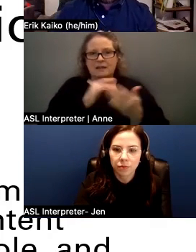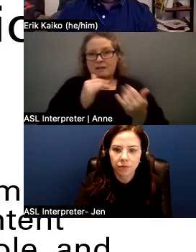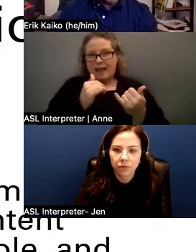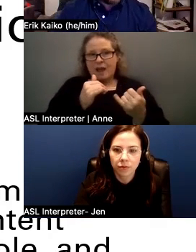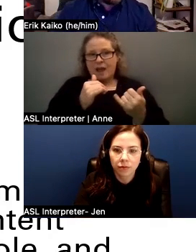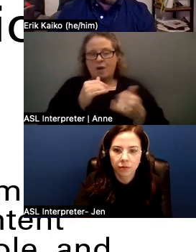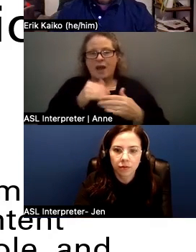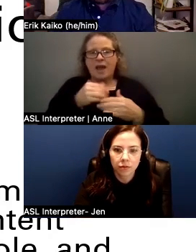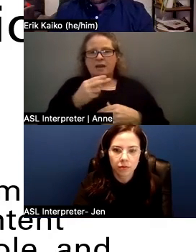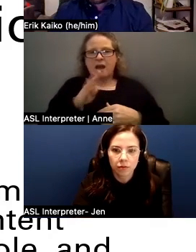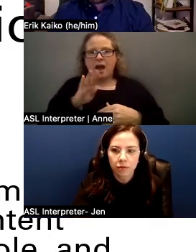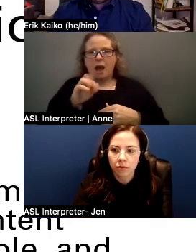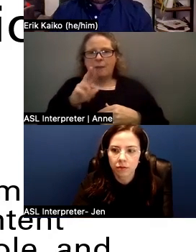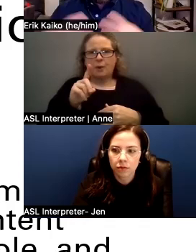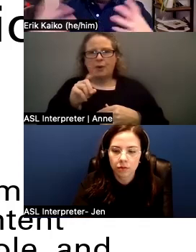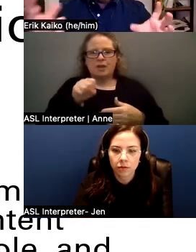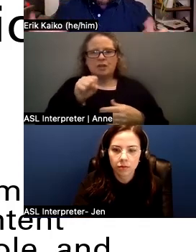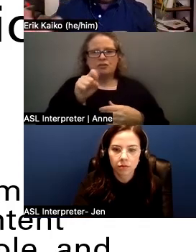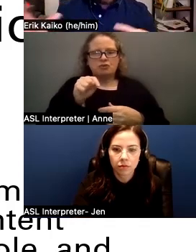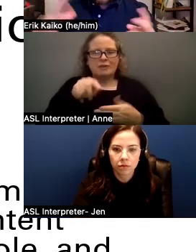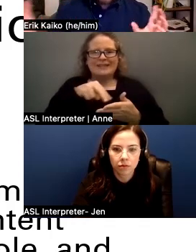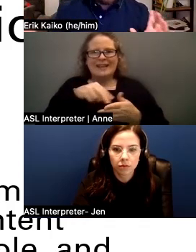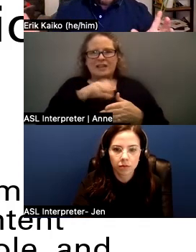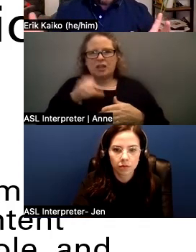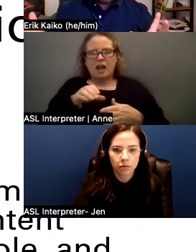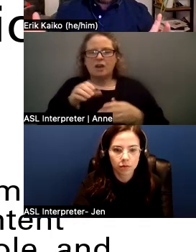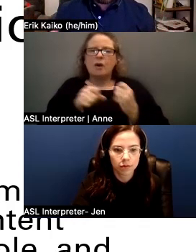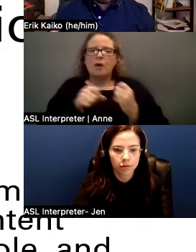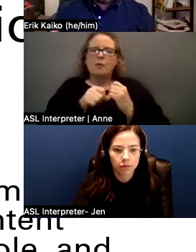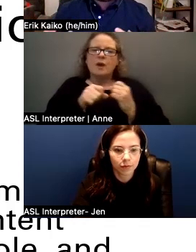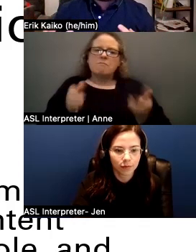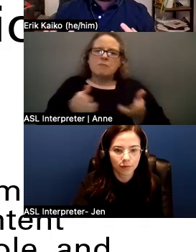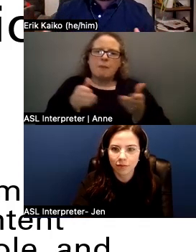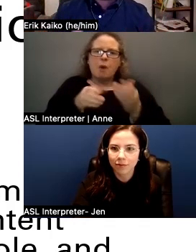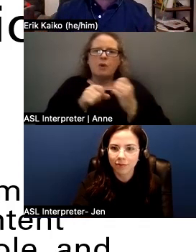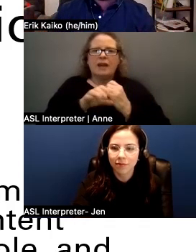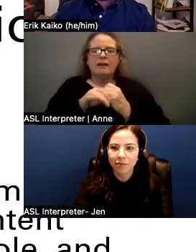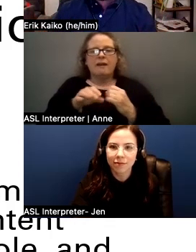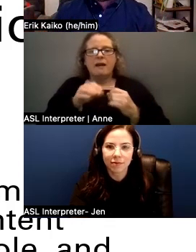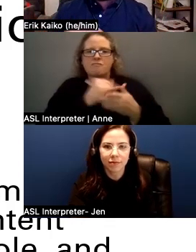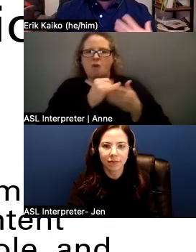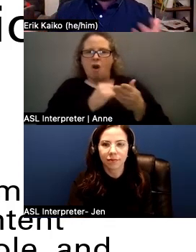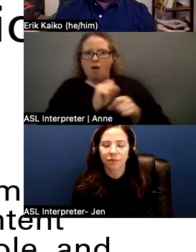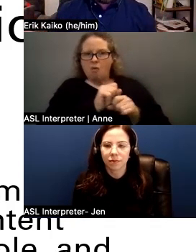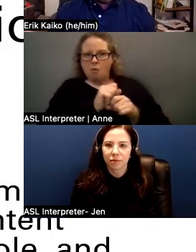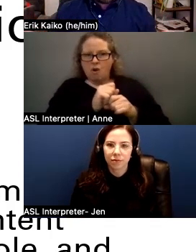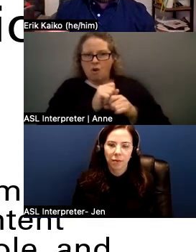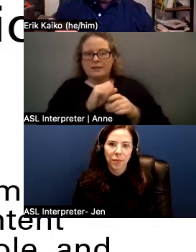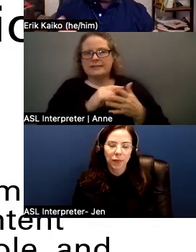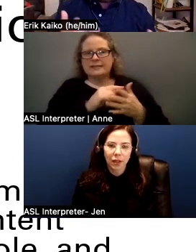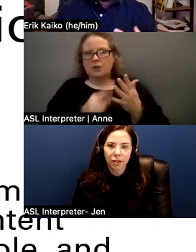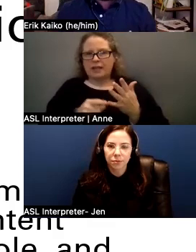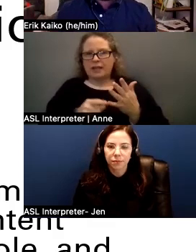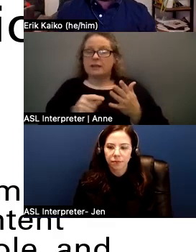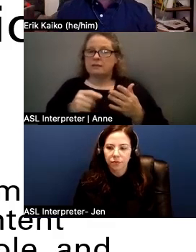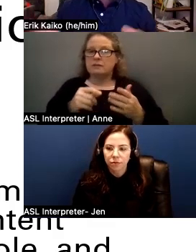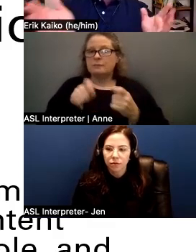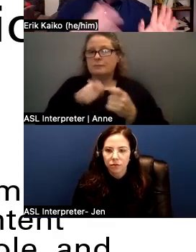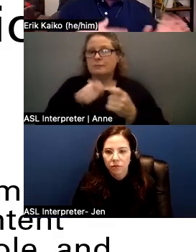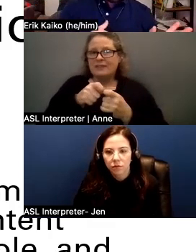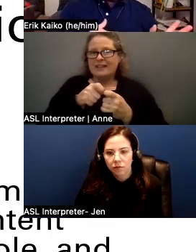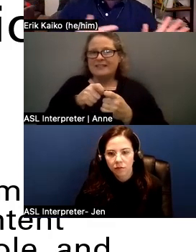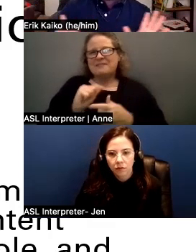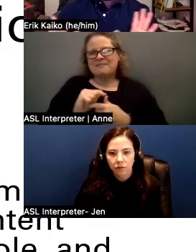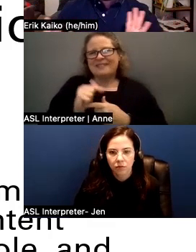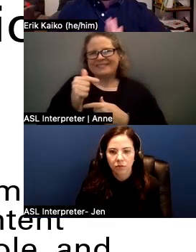Street Dance Chicago, our winter series. I took that, redacted some specifics. We'll get a sense of how we over here are balancing